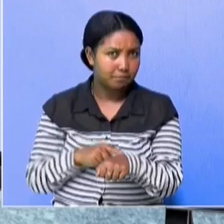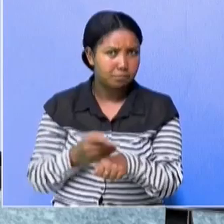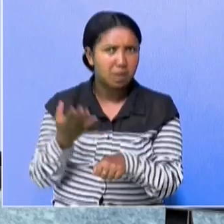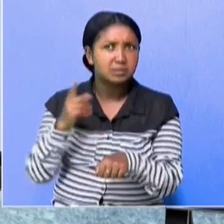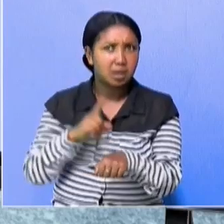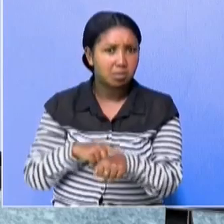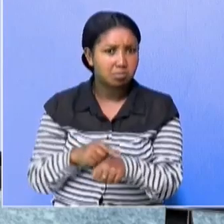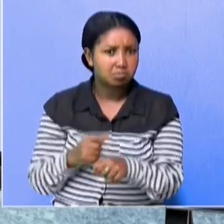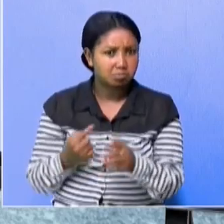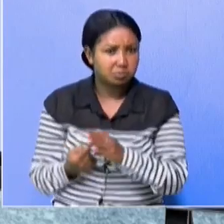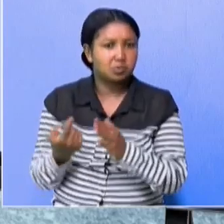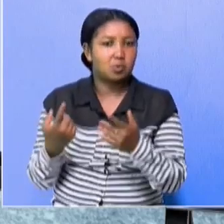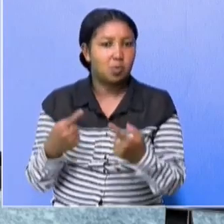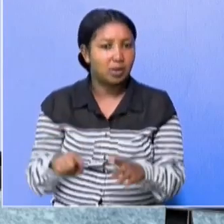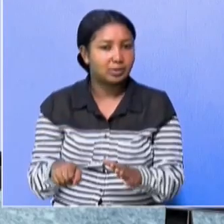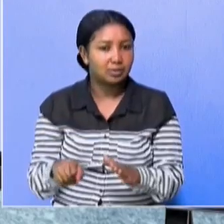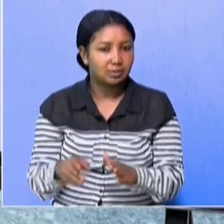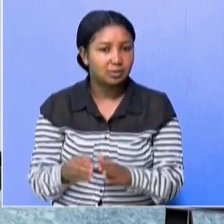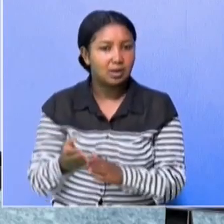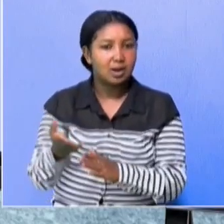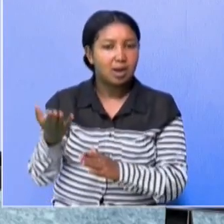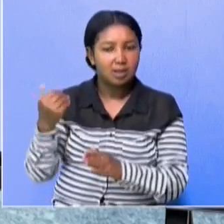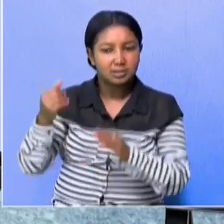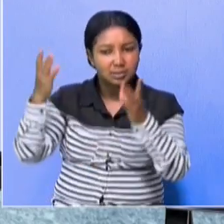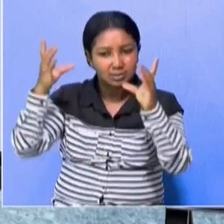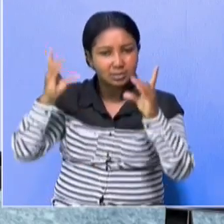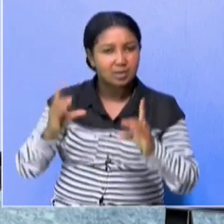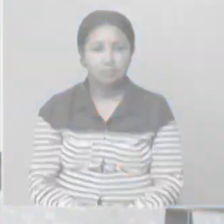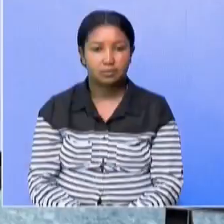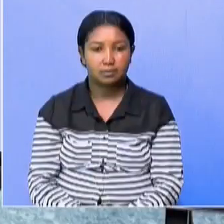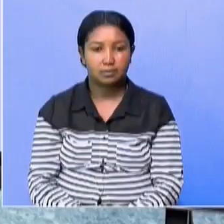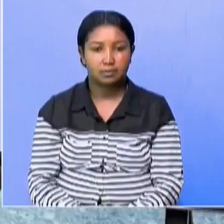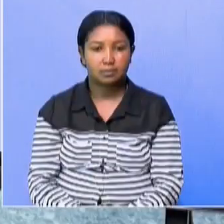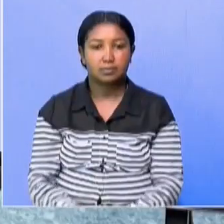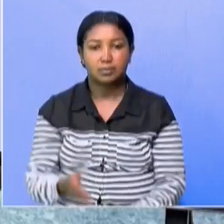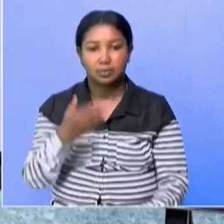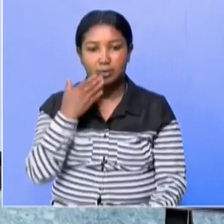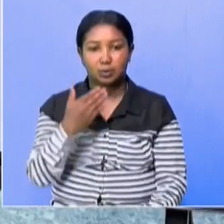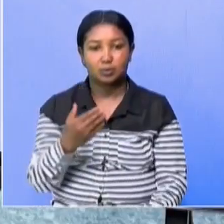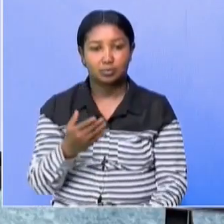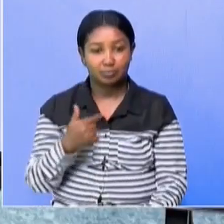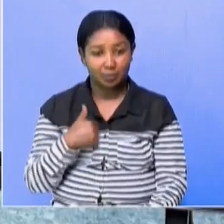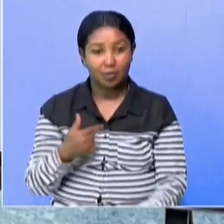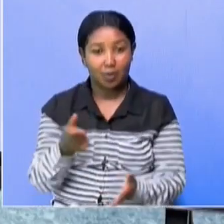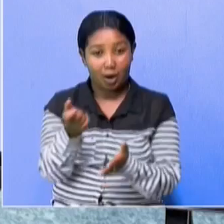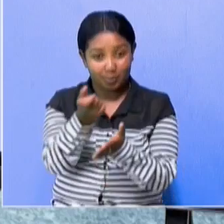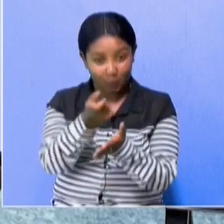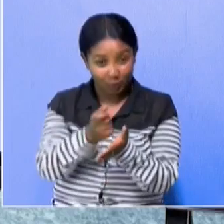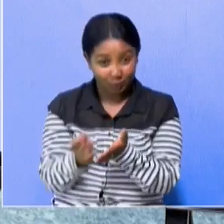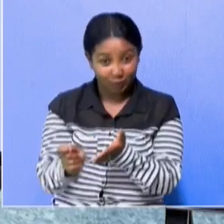time? What happened in the last summer, last vacation? Good. I'm going to write